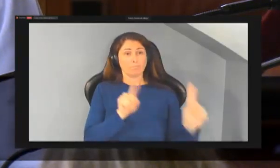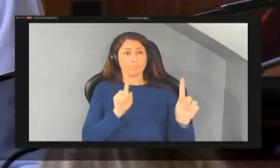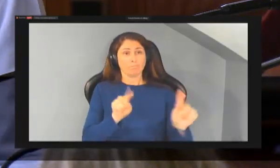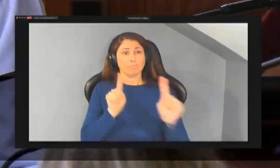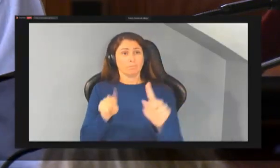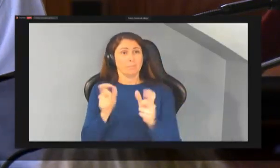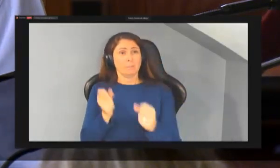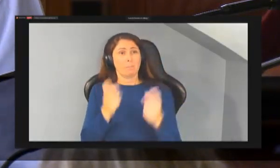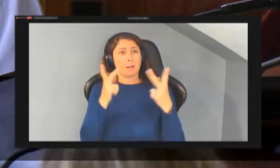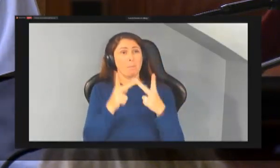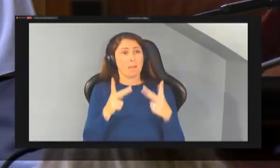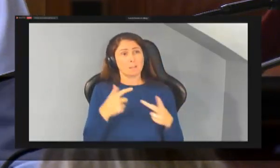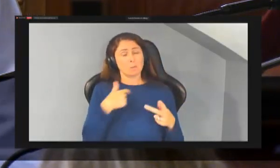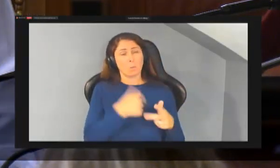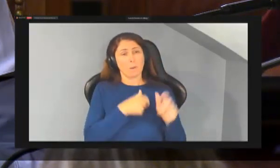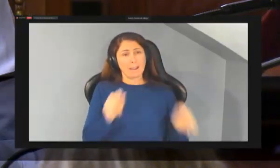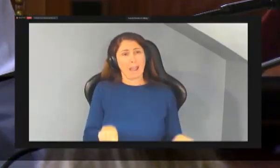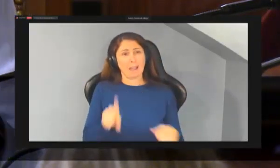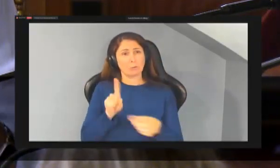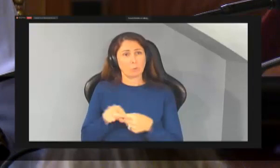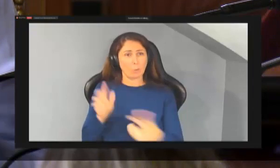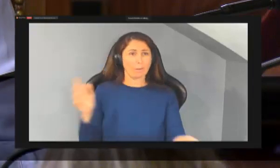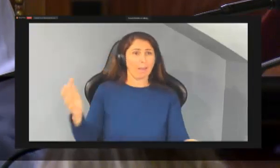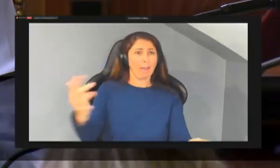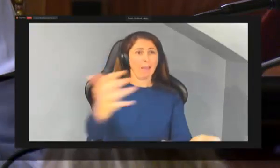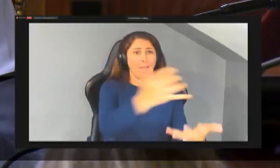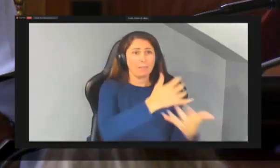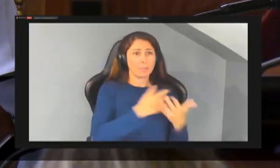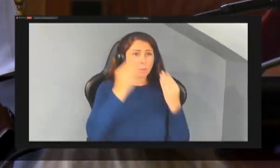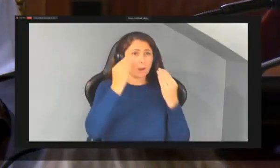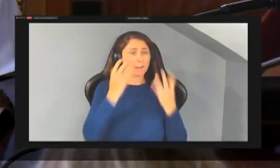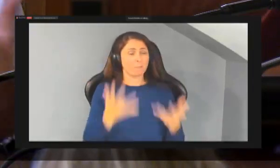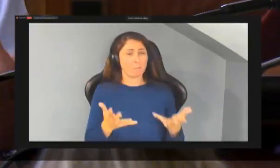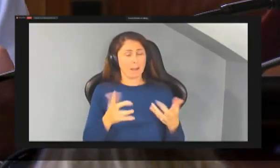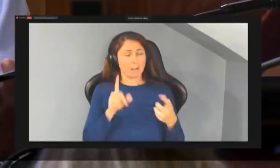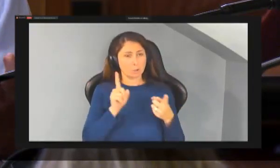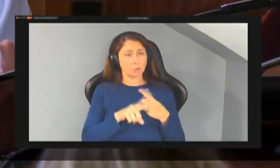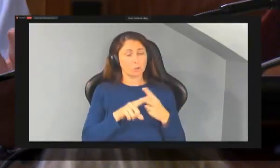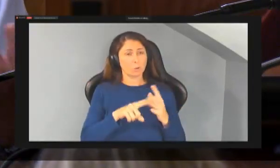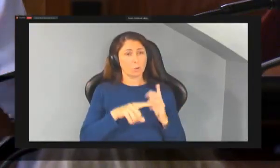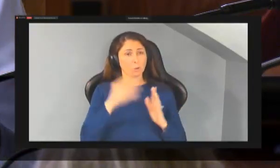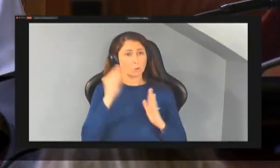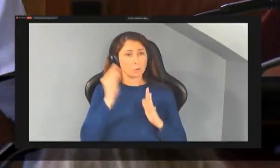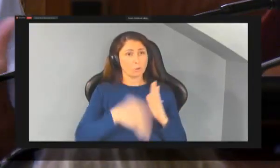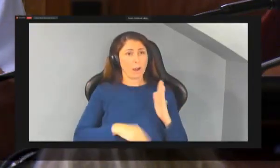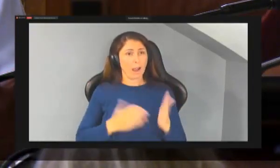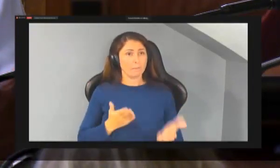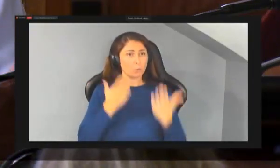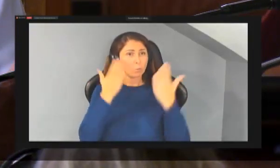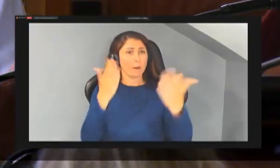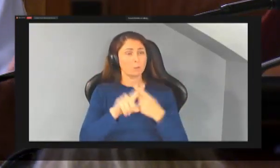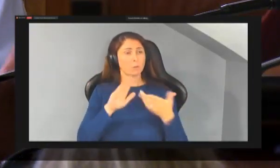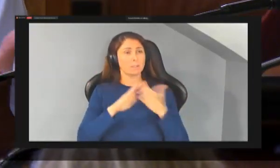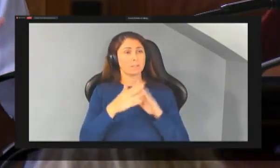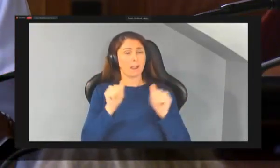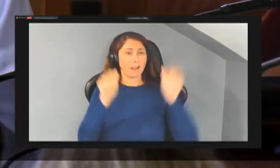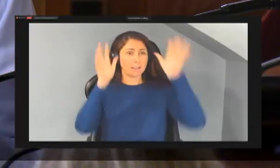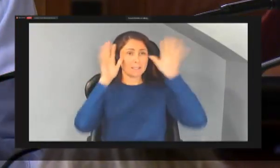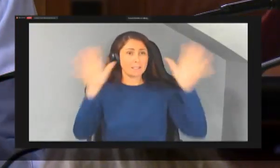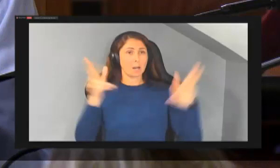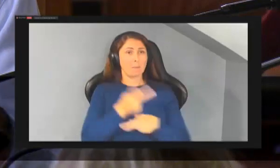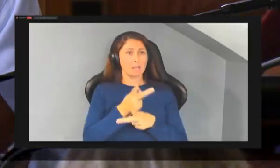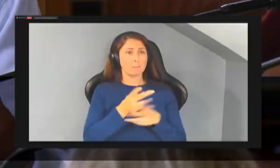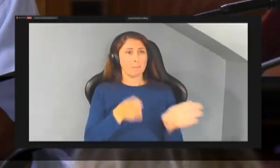can to gather information that would enable us to draft and recommend to the city a deer management plan, mm-hmm.